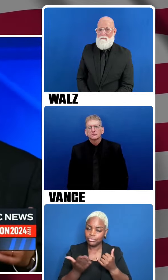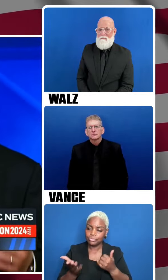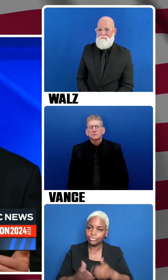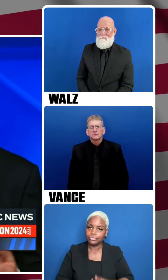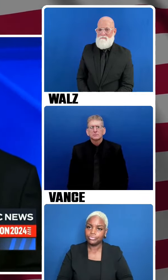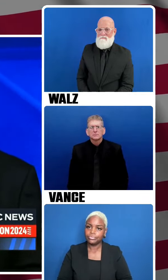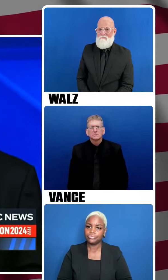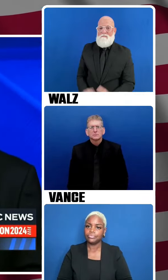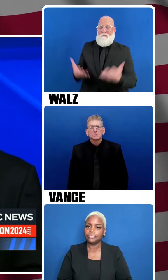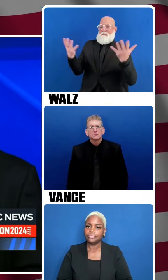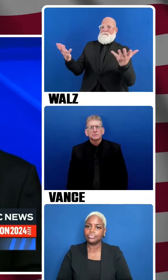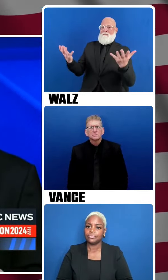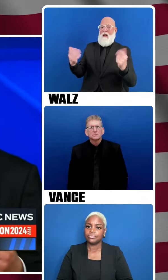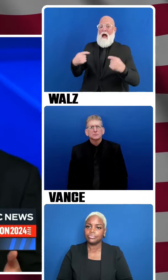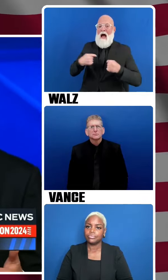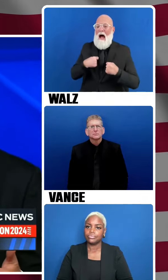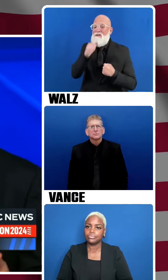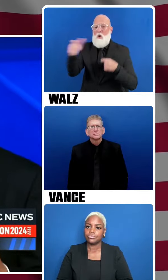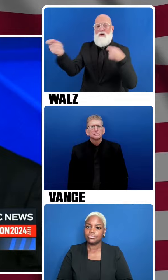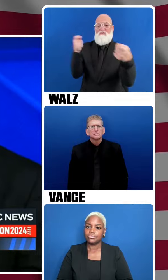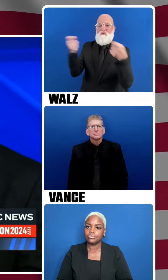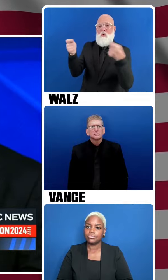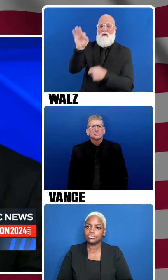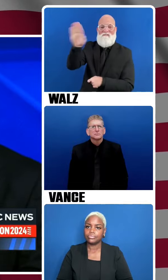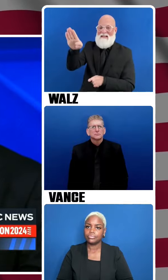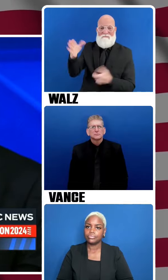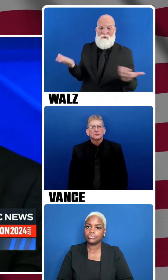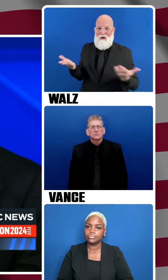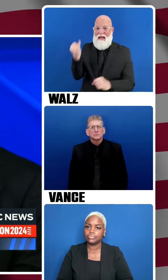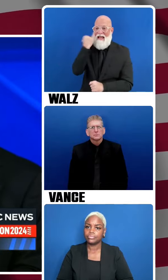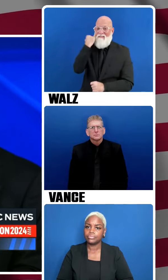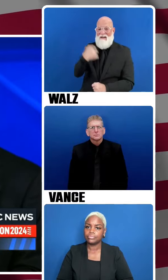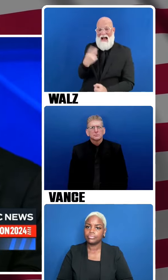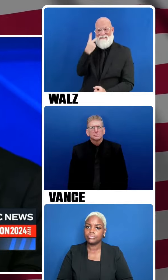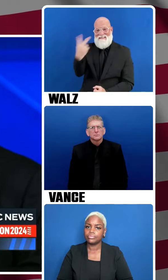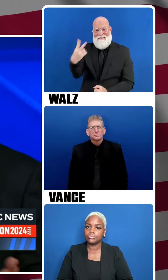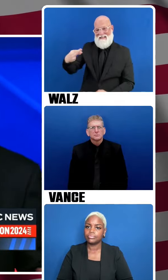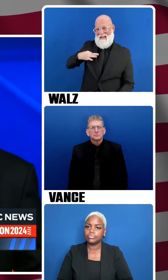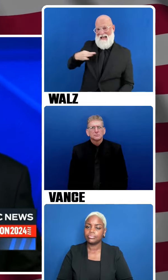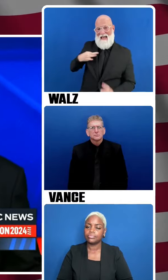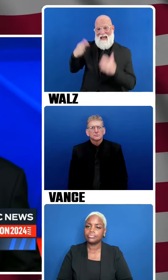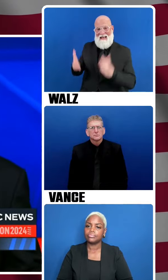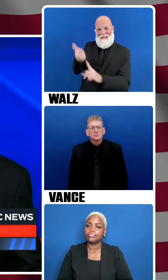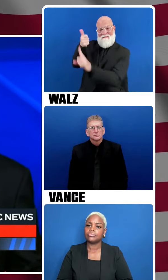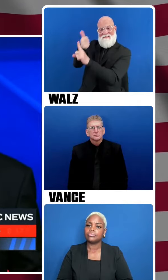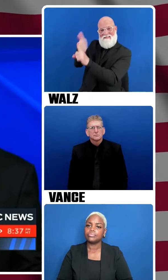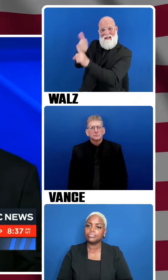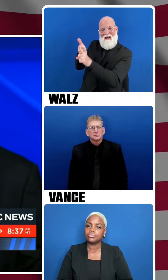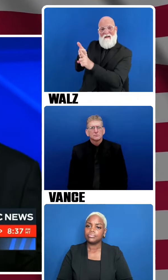I see a candidate out there who refused, and now again, and this, I'm pretty shocked by this, he